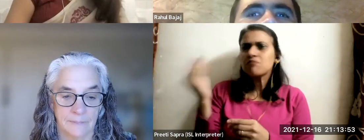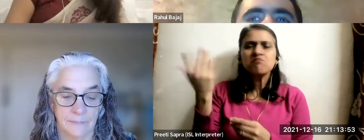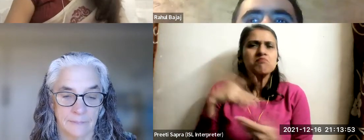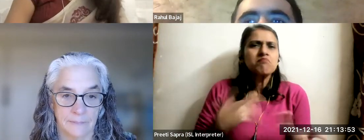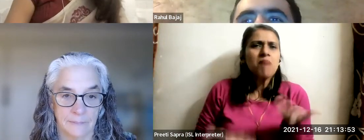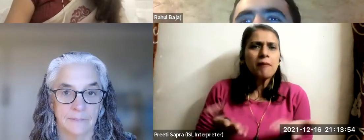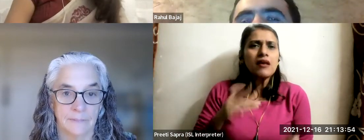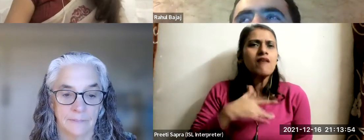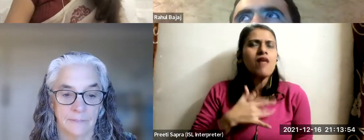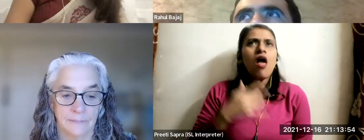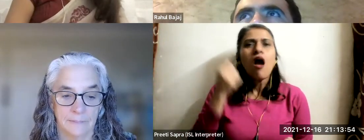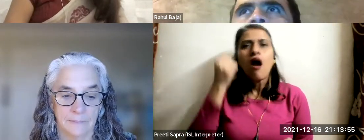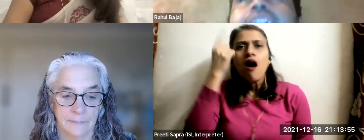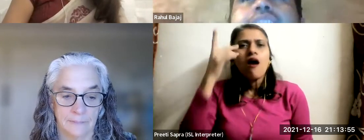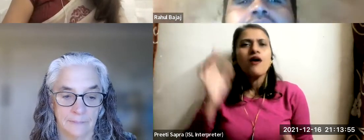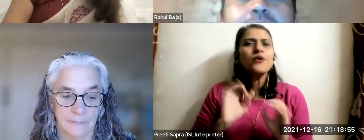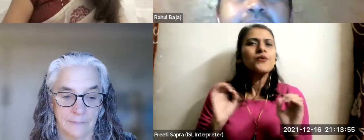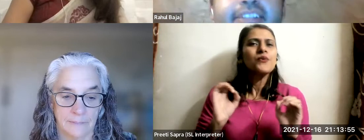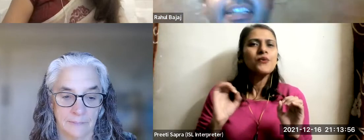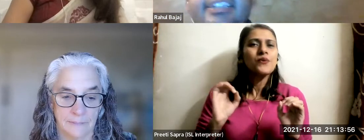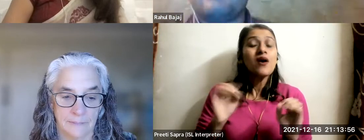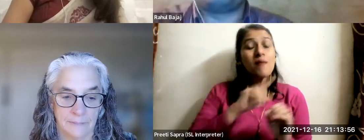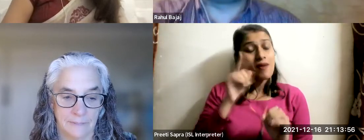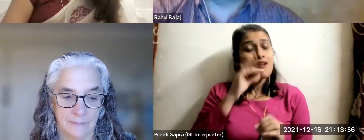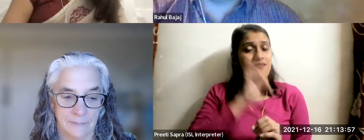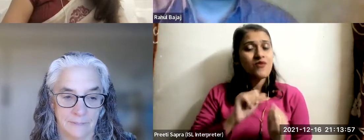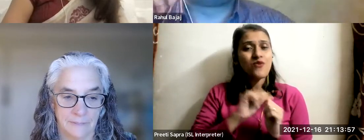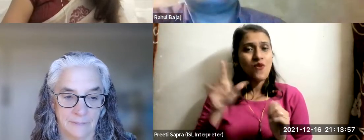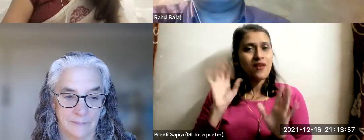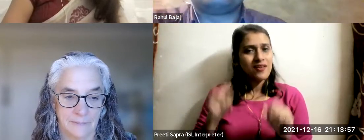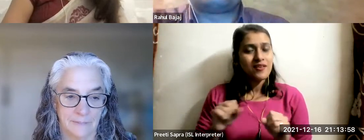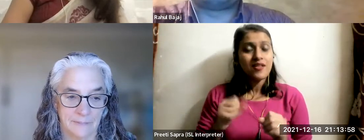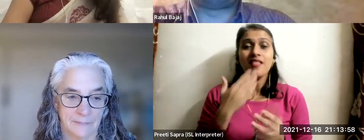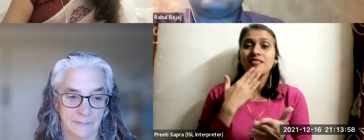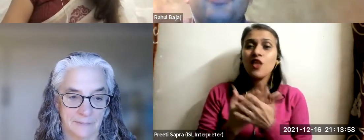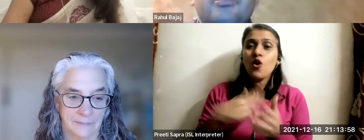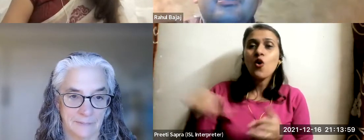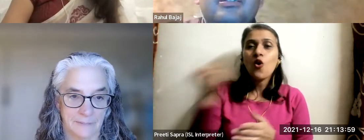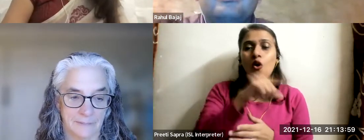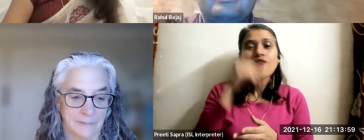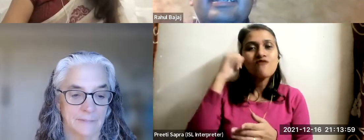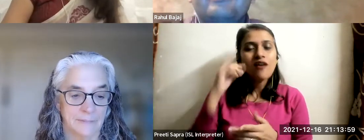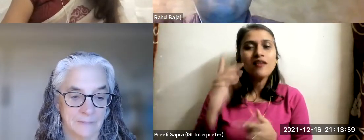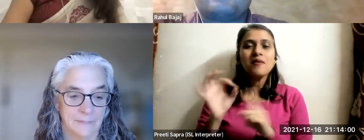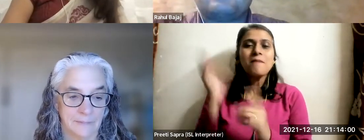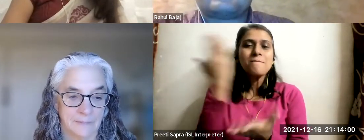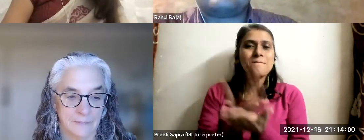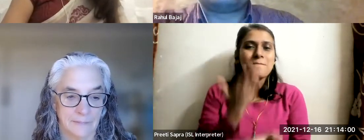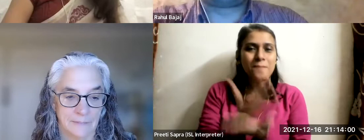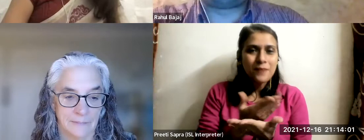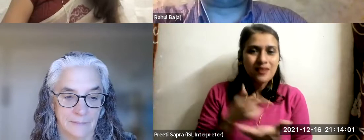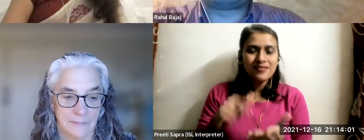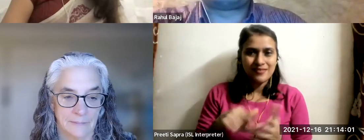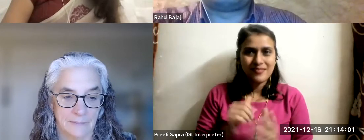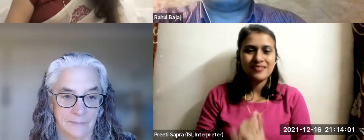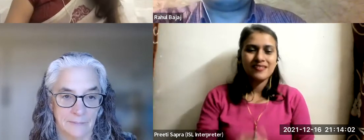do so. So with that, let me thank you all for attending this conversation. Lainey's book, again,